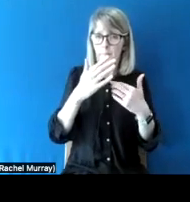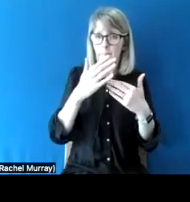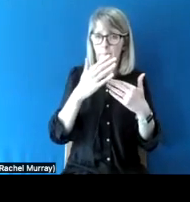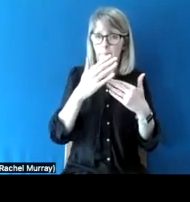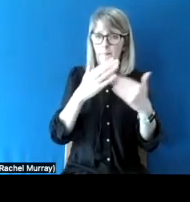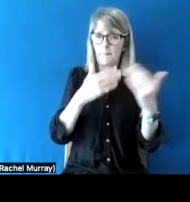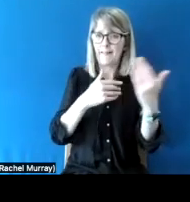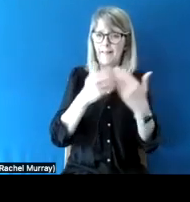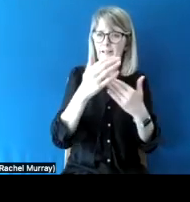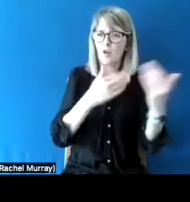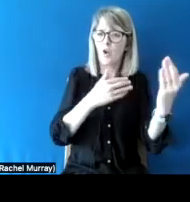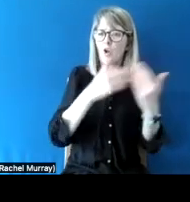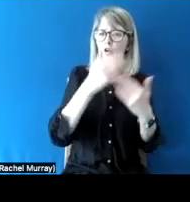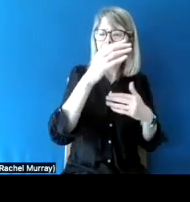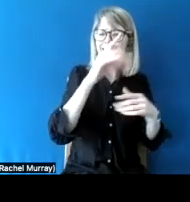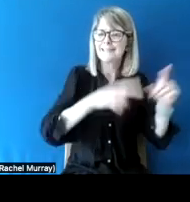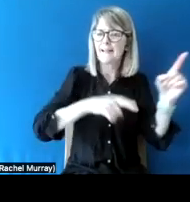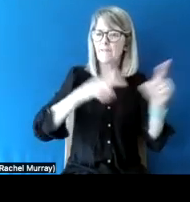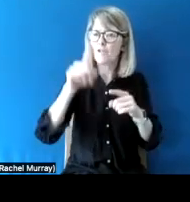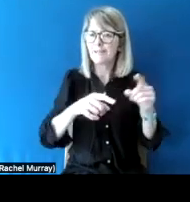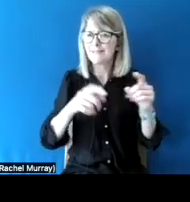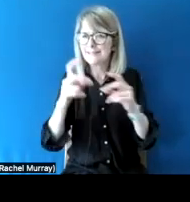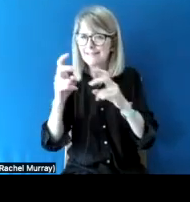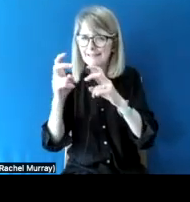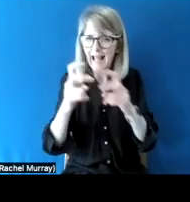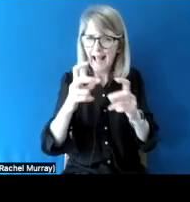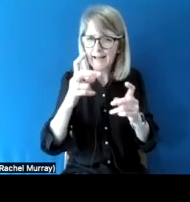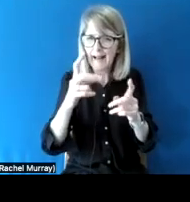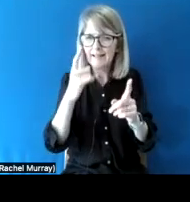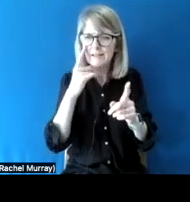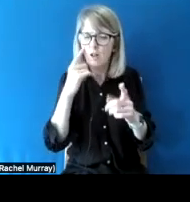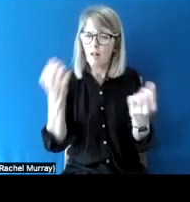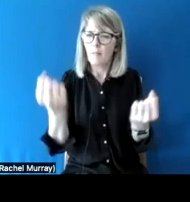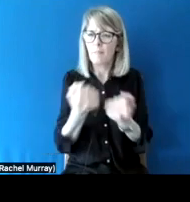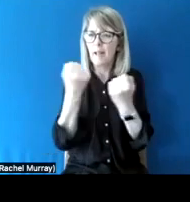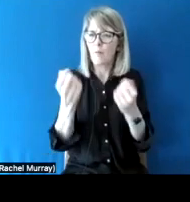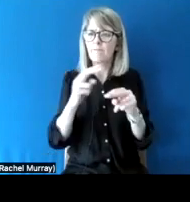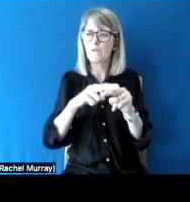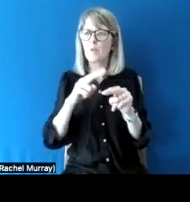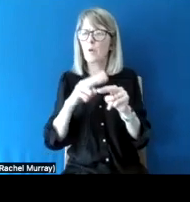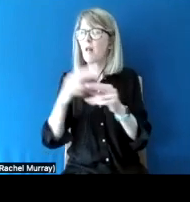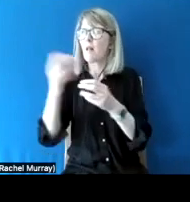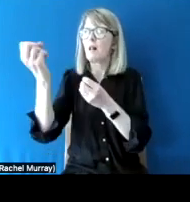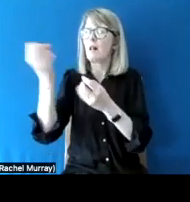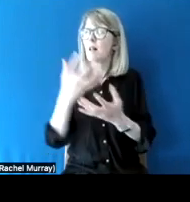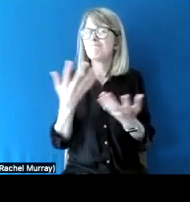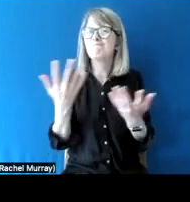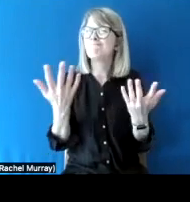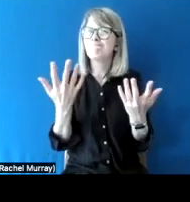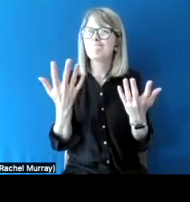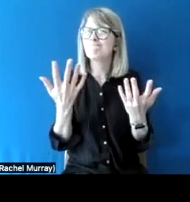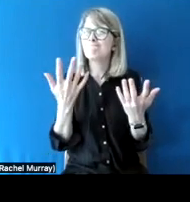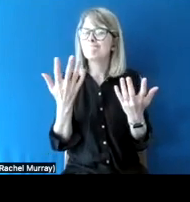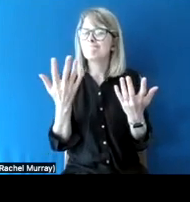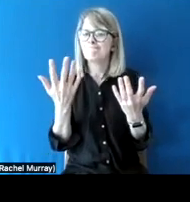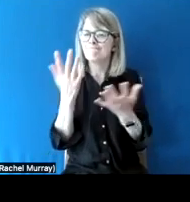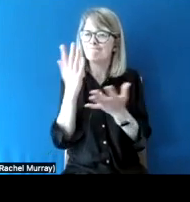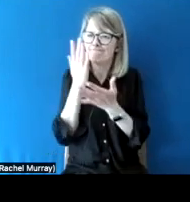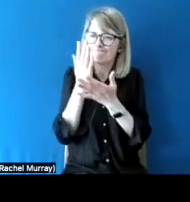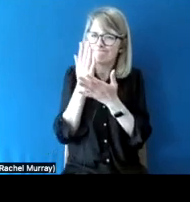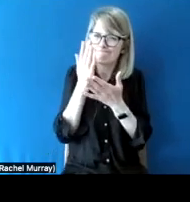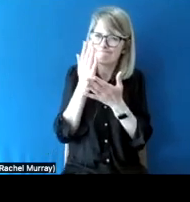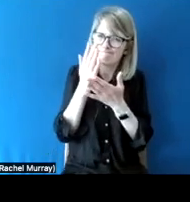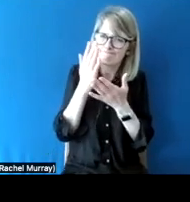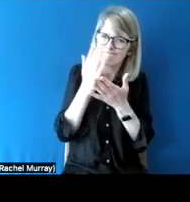various analytical understanding of power, Foucault provided a very nuanced understanding of how